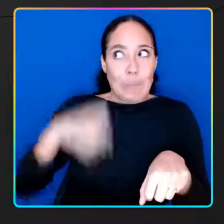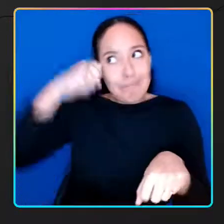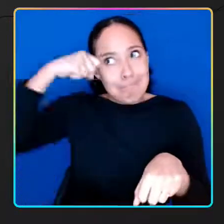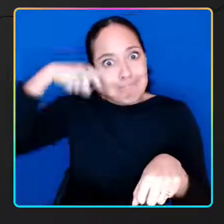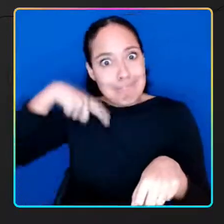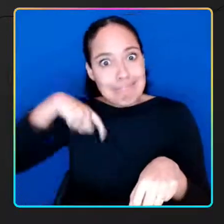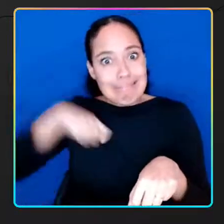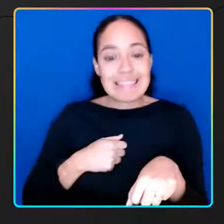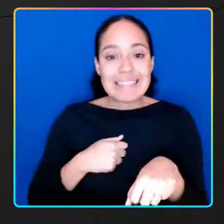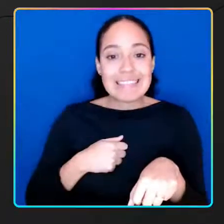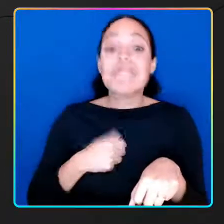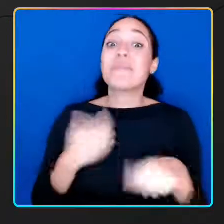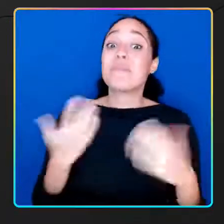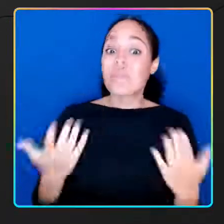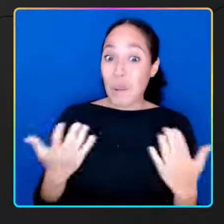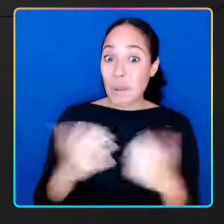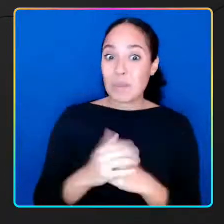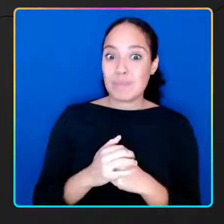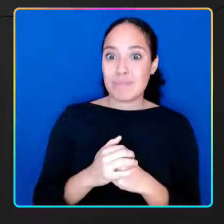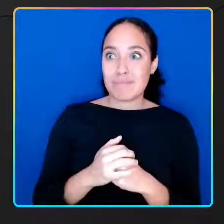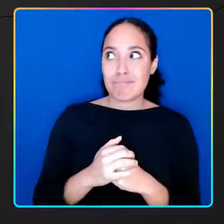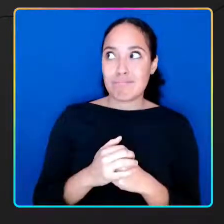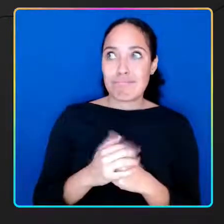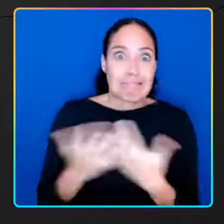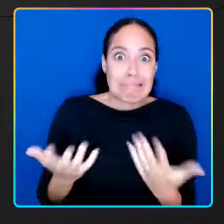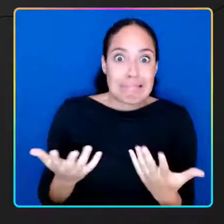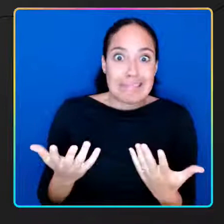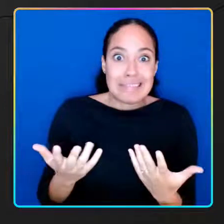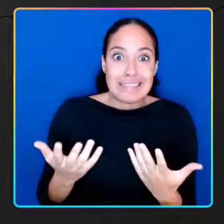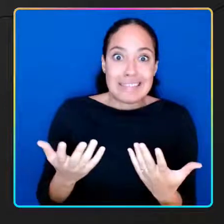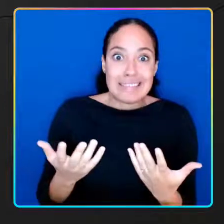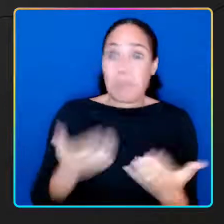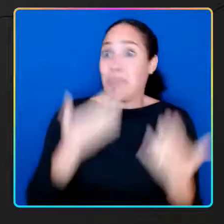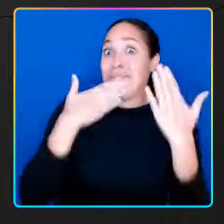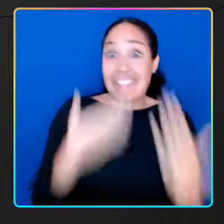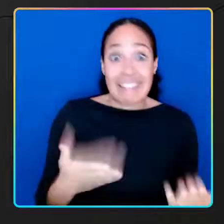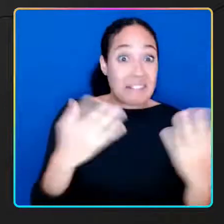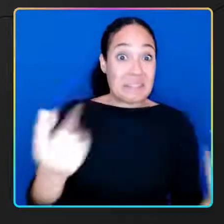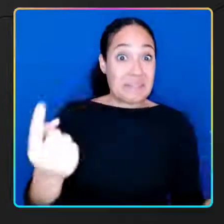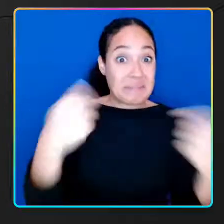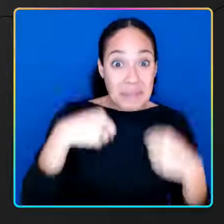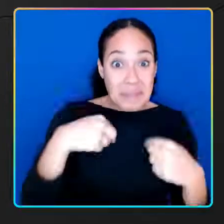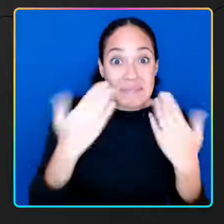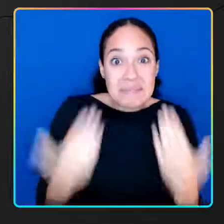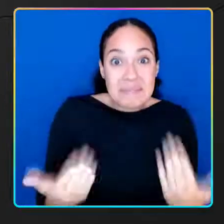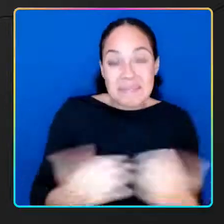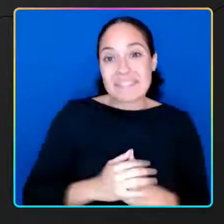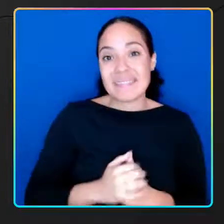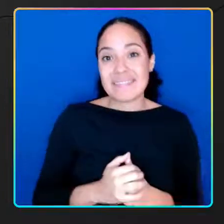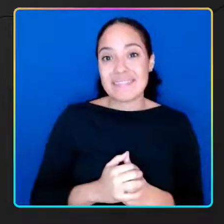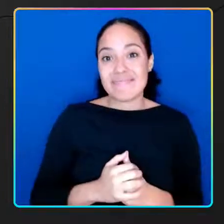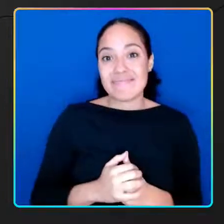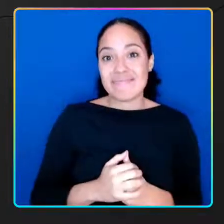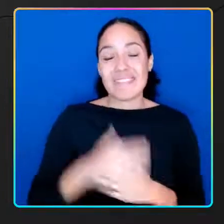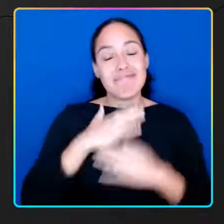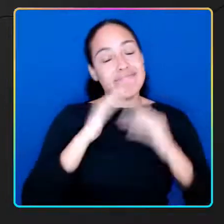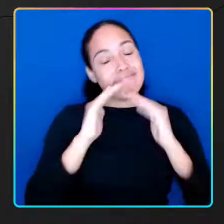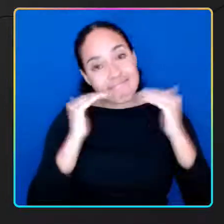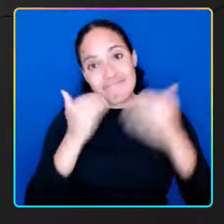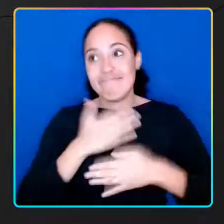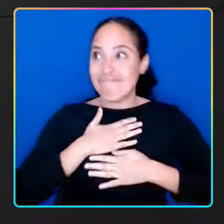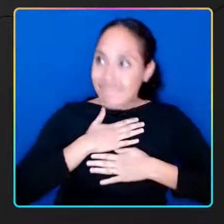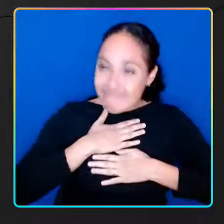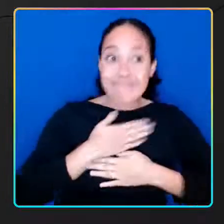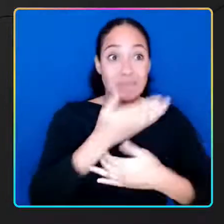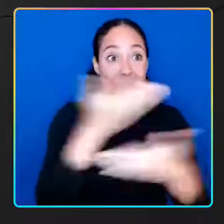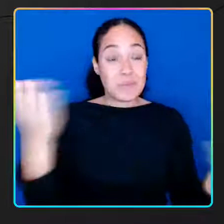I guess the last thing we can do is just wrap up the day. So thank you so much for joining us today. As always, it's been a pleasure to have you as our